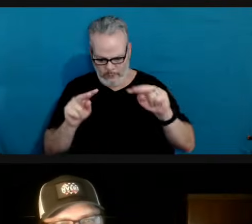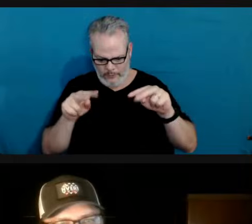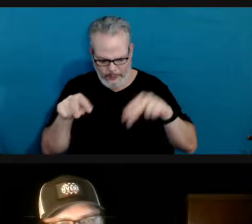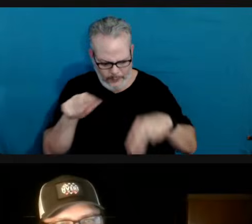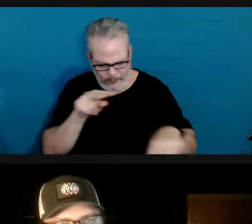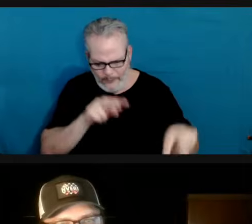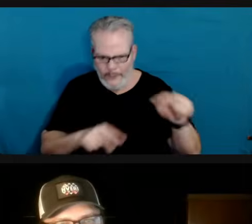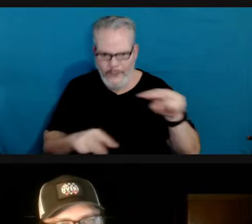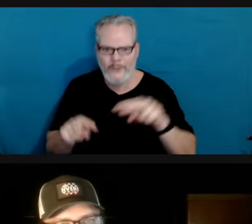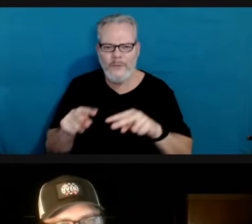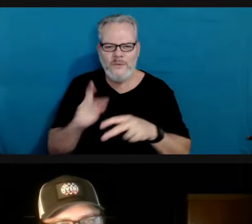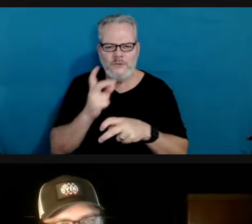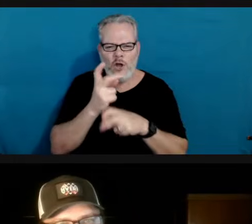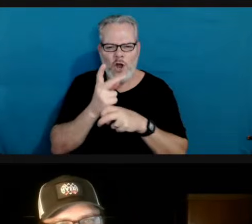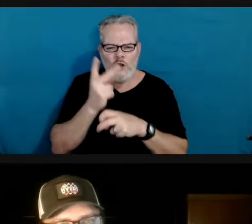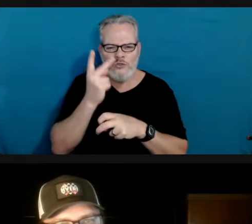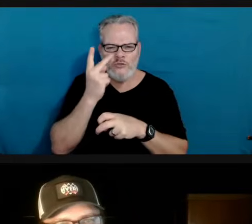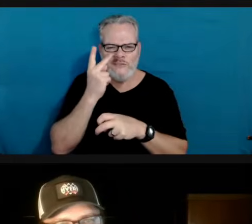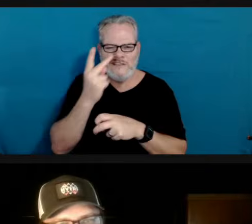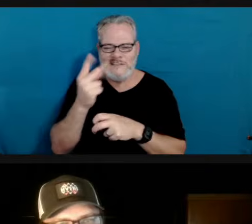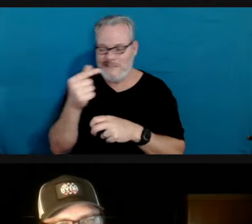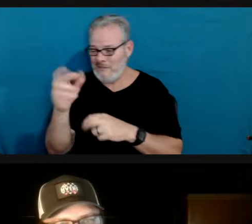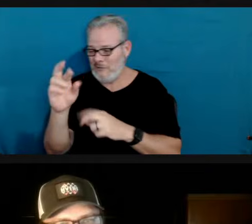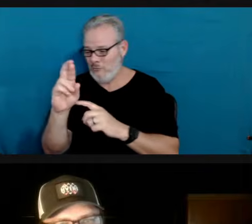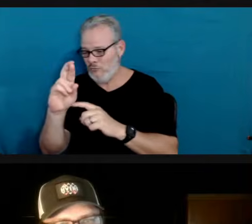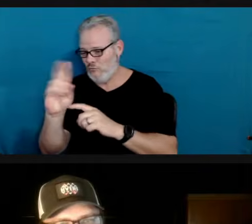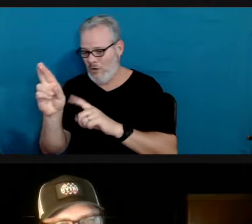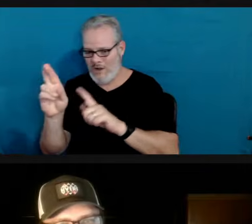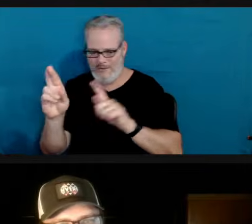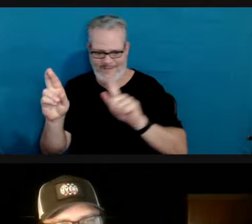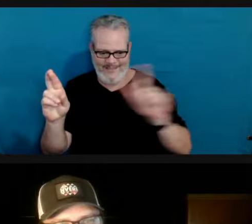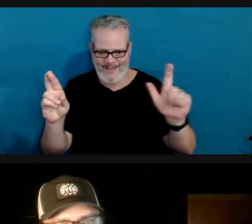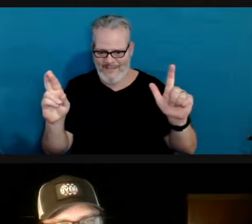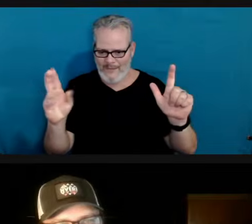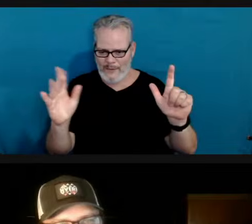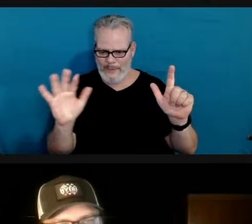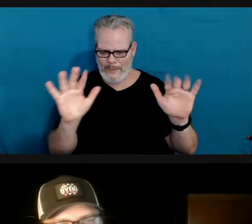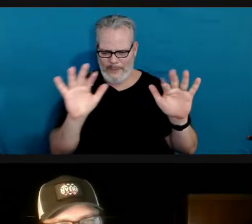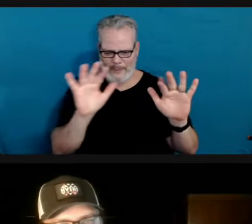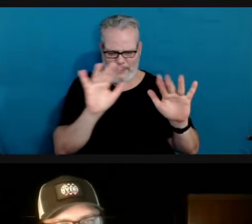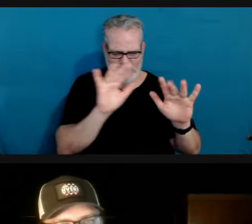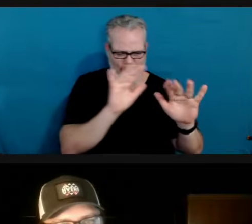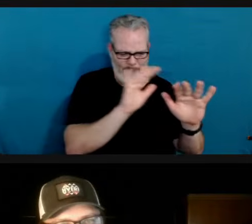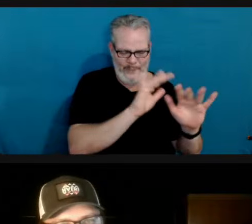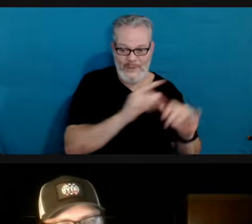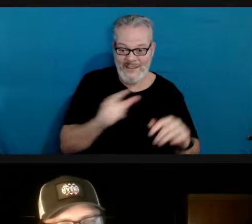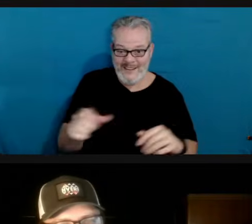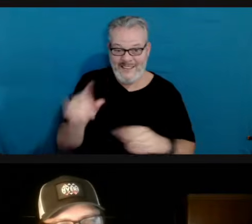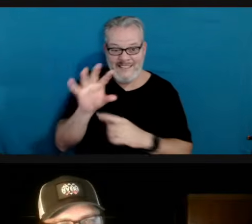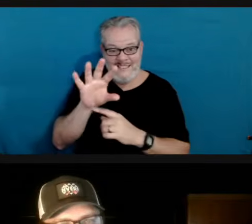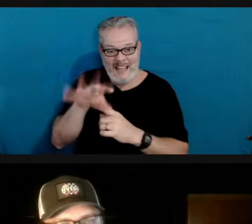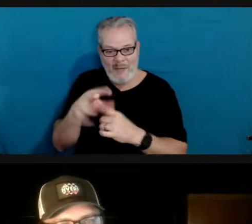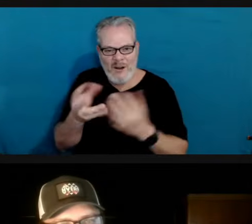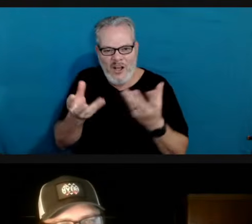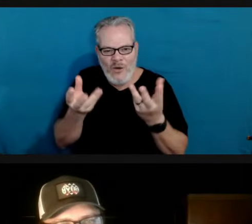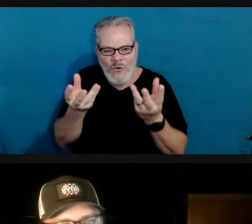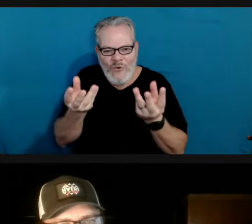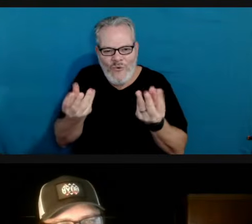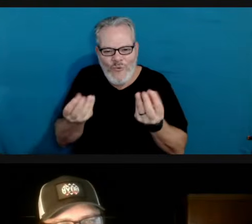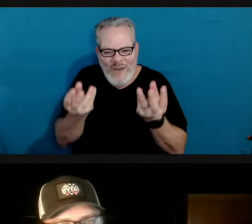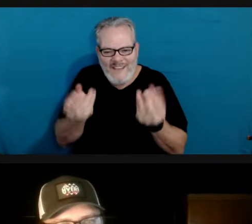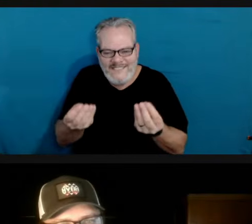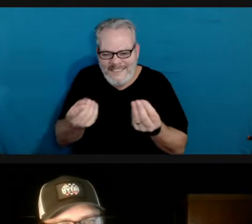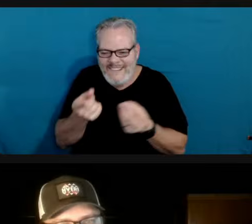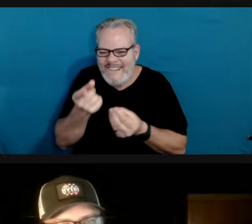blowing from right to left. Then you can see the rain comes in, the camera lens is all wet here. You see these frames where there's lots of